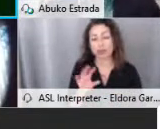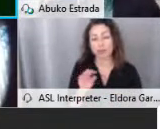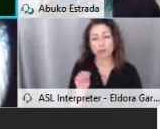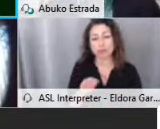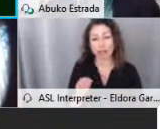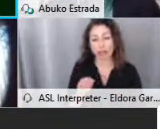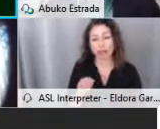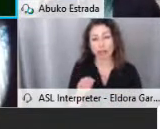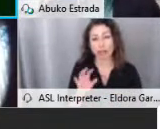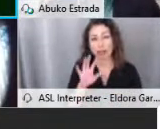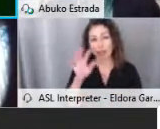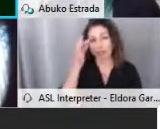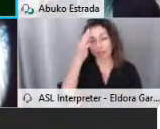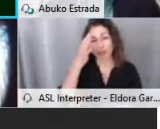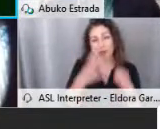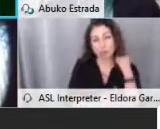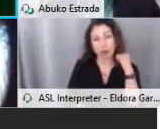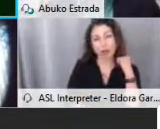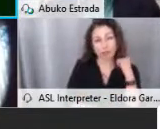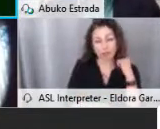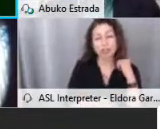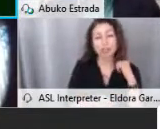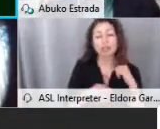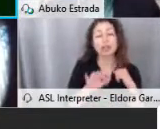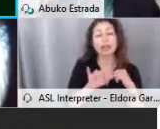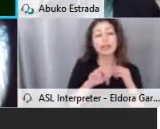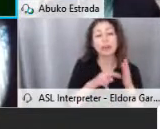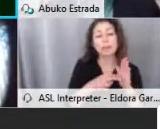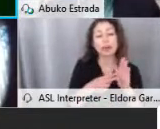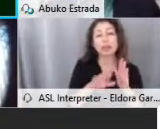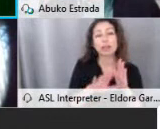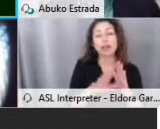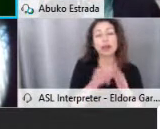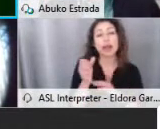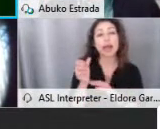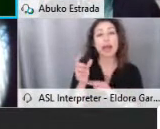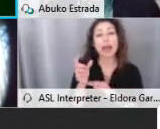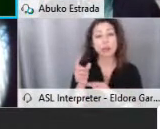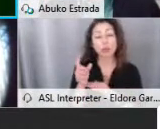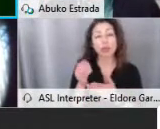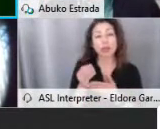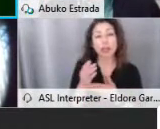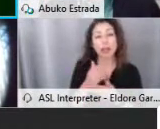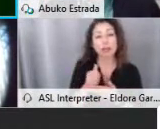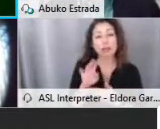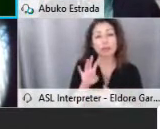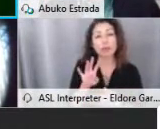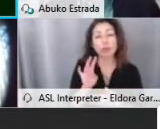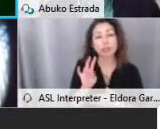275% of the federal poverty line. That means their annual income is